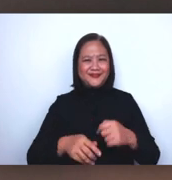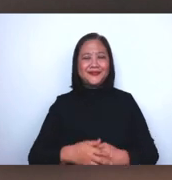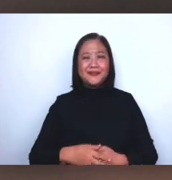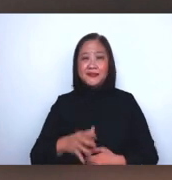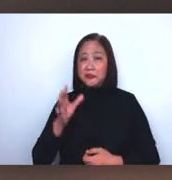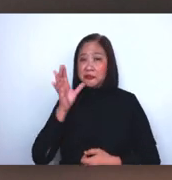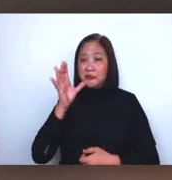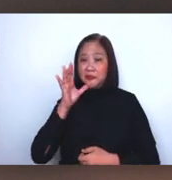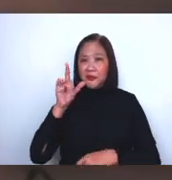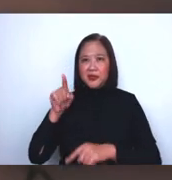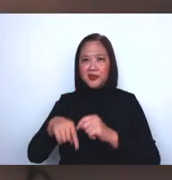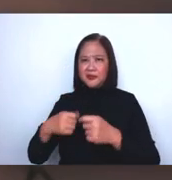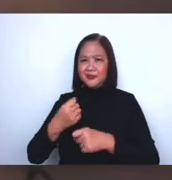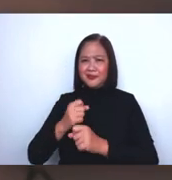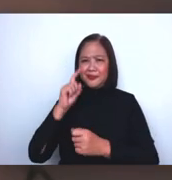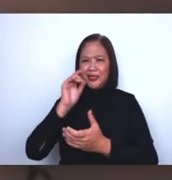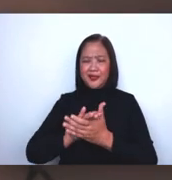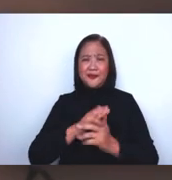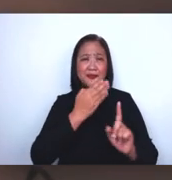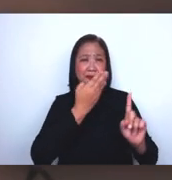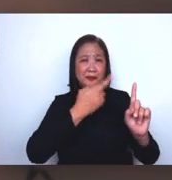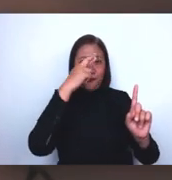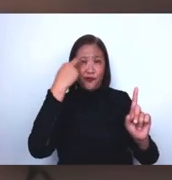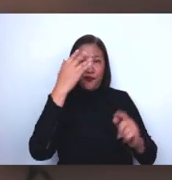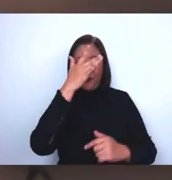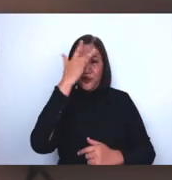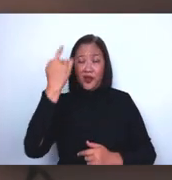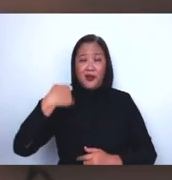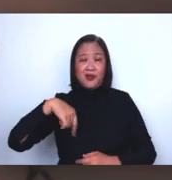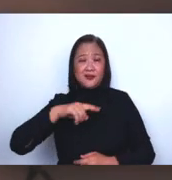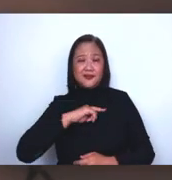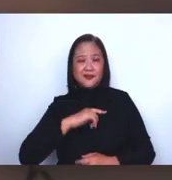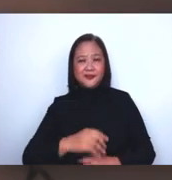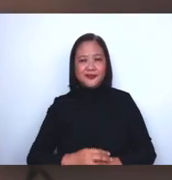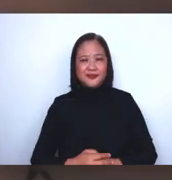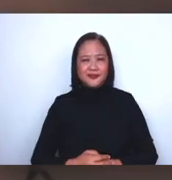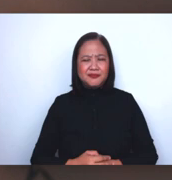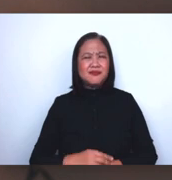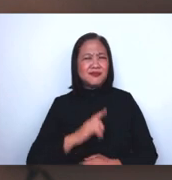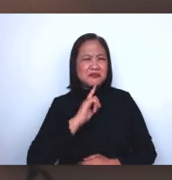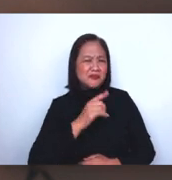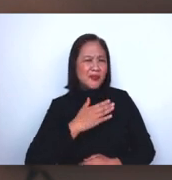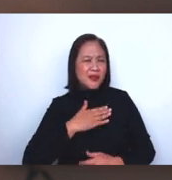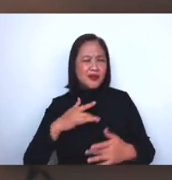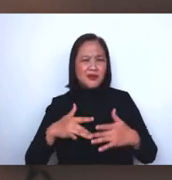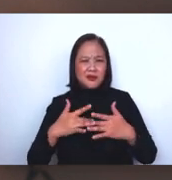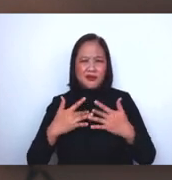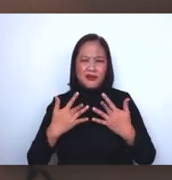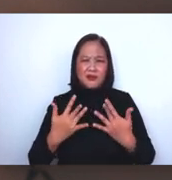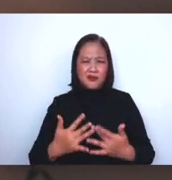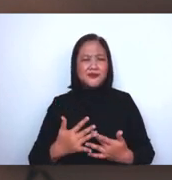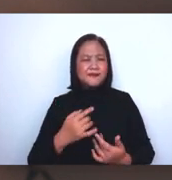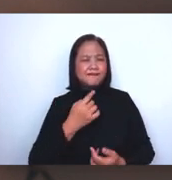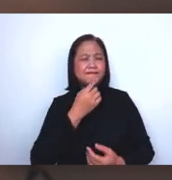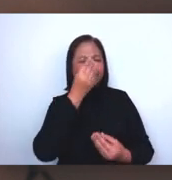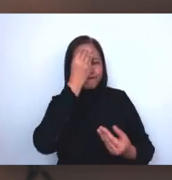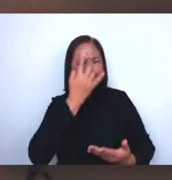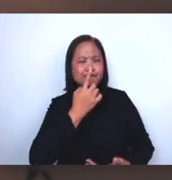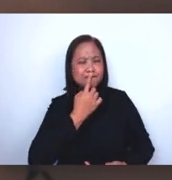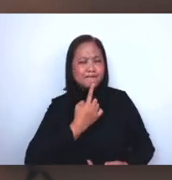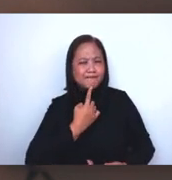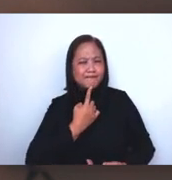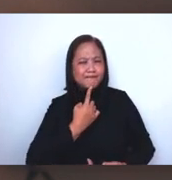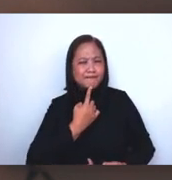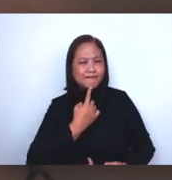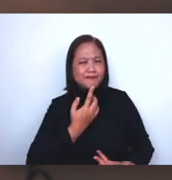Mother cannot make me believe Pepito has forgotten us. In fact, my heart keeps telling